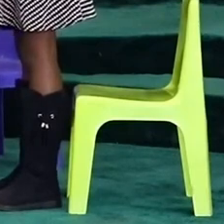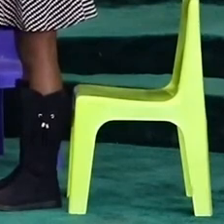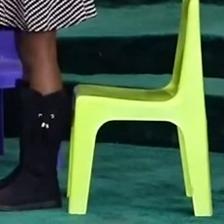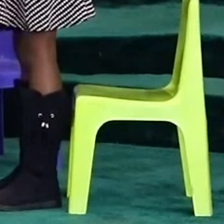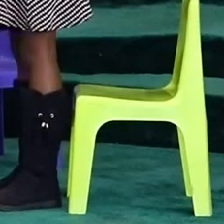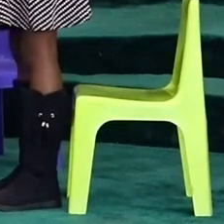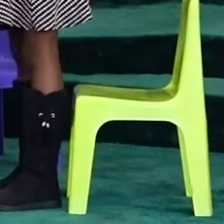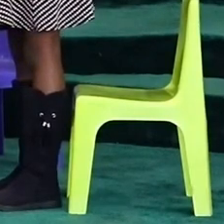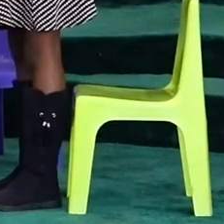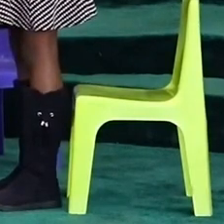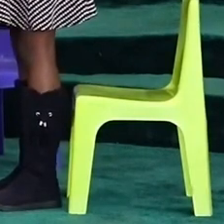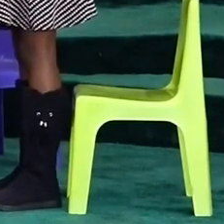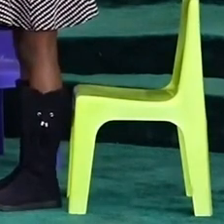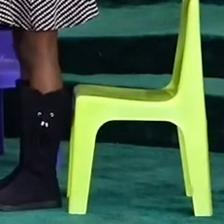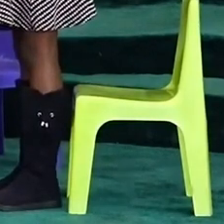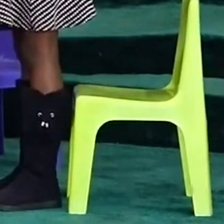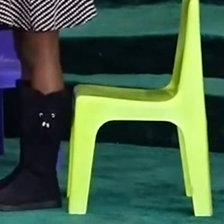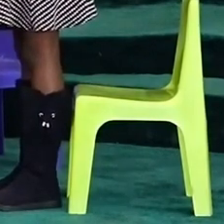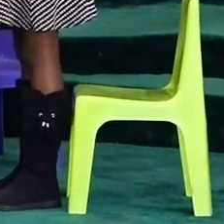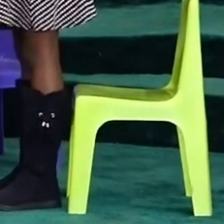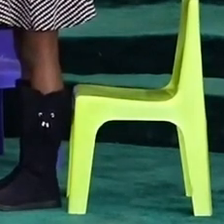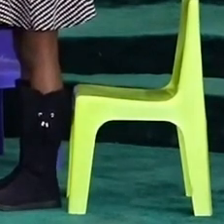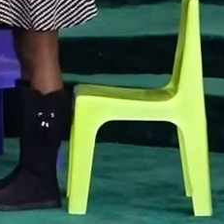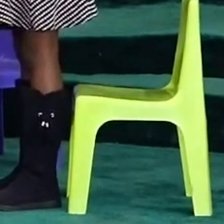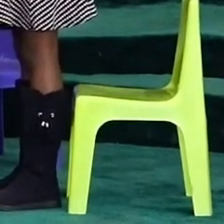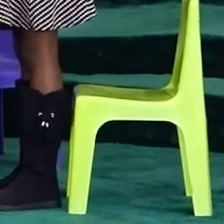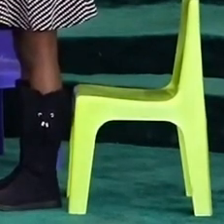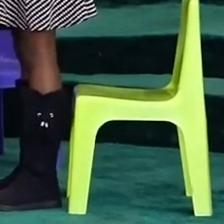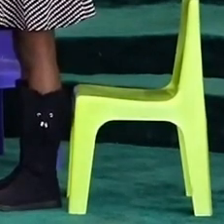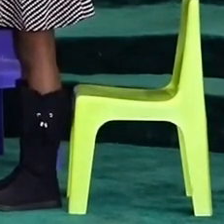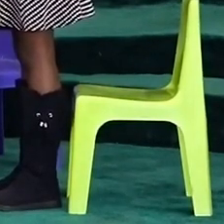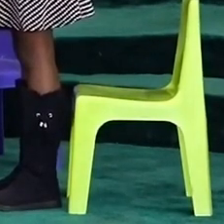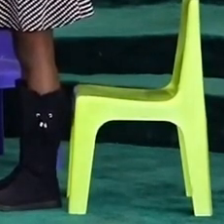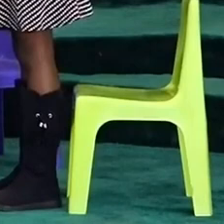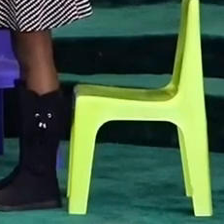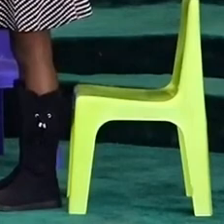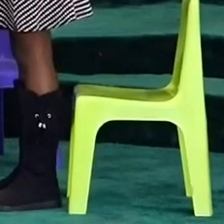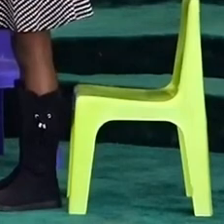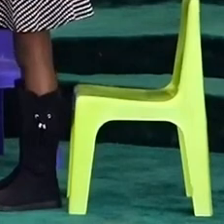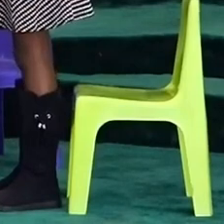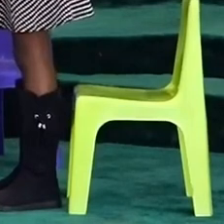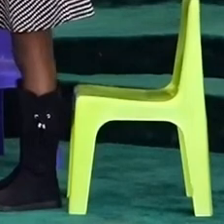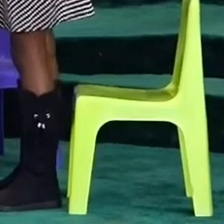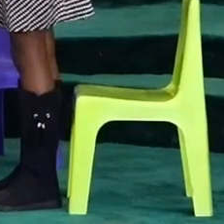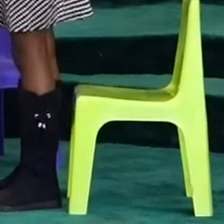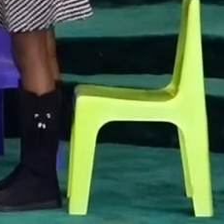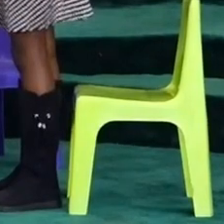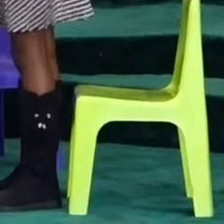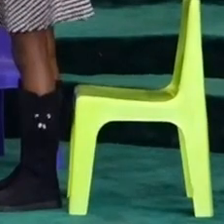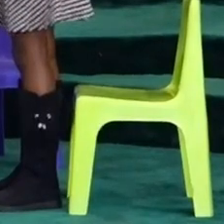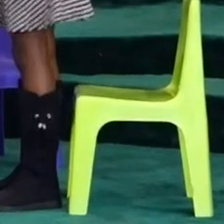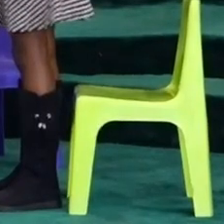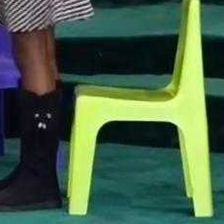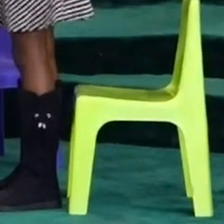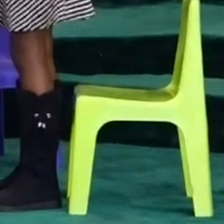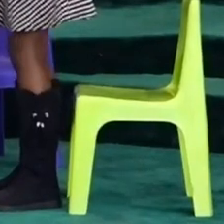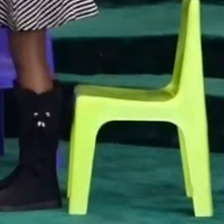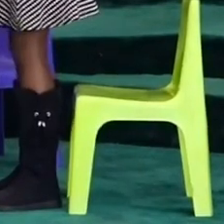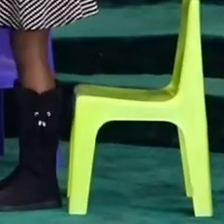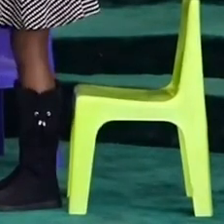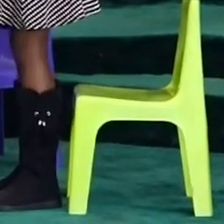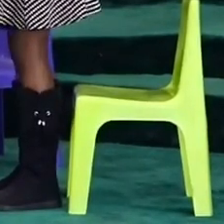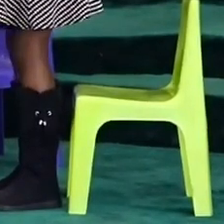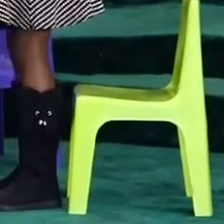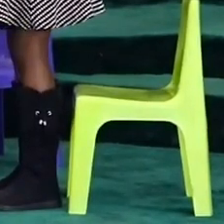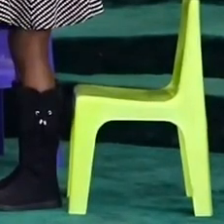Call to Go. My name is Teacher Nancy, and with me here are Sarah Moraa, Mitch